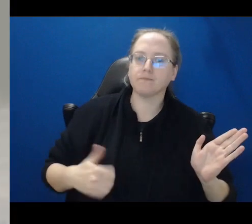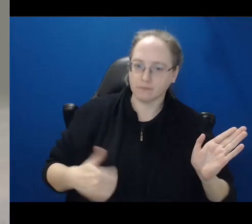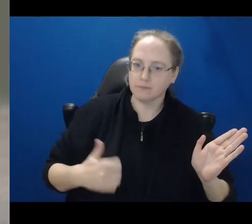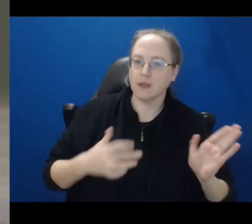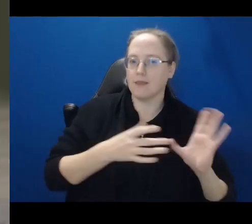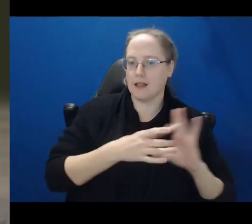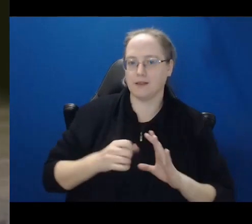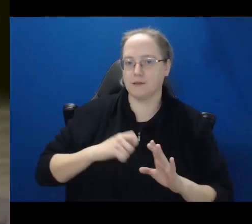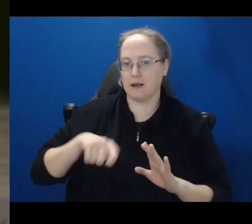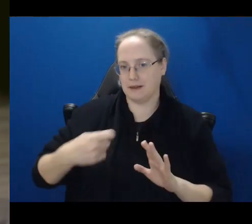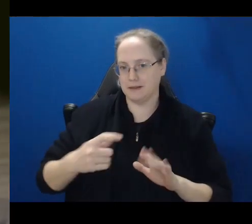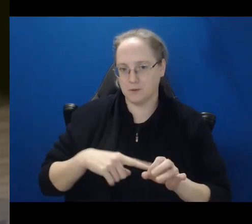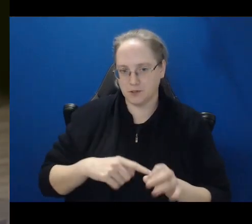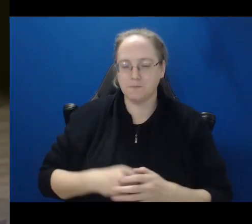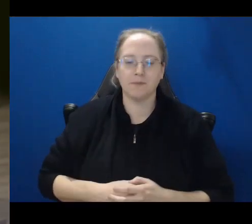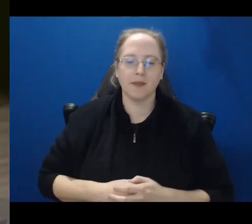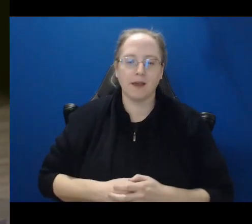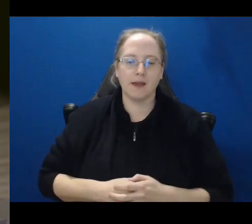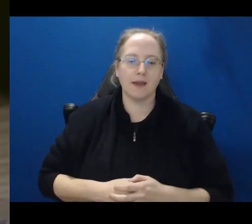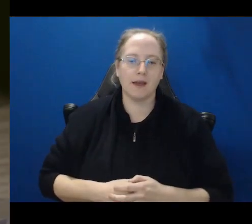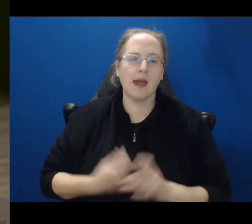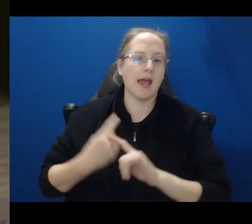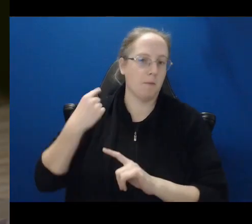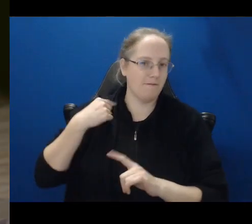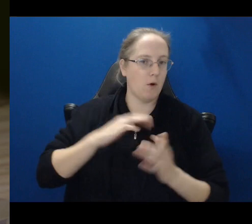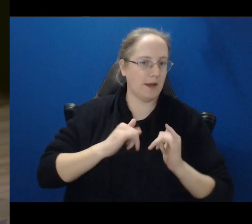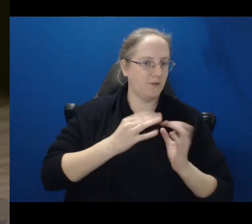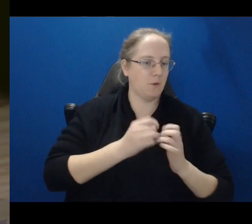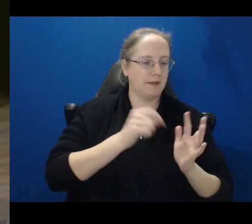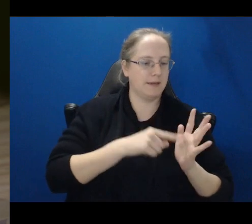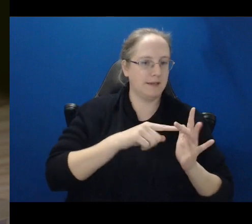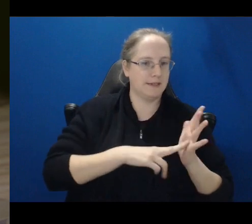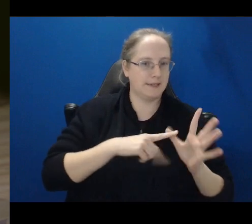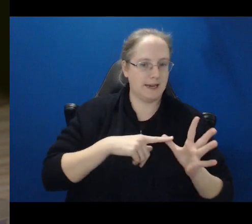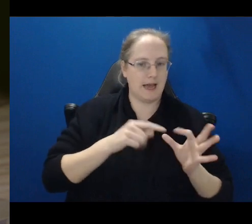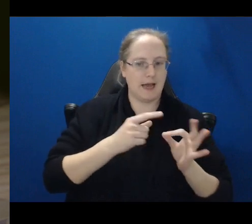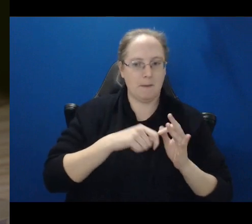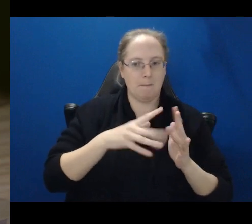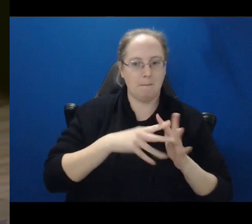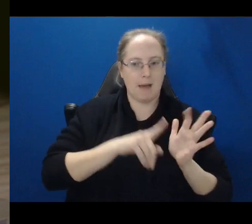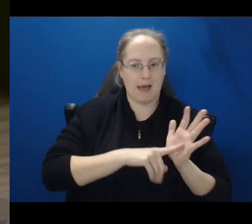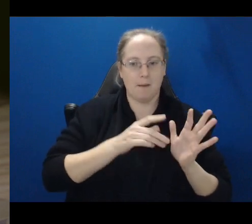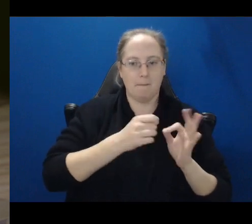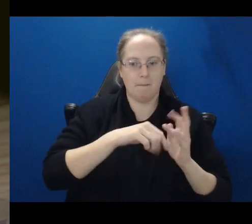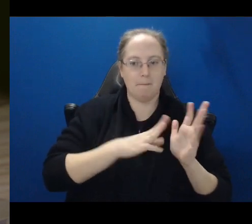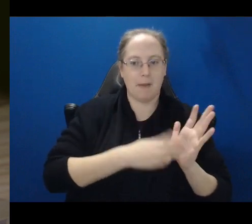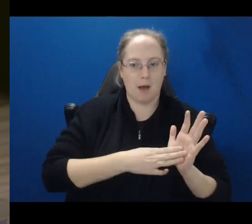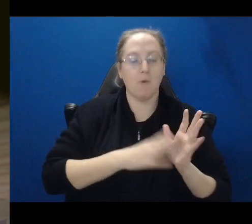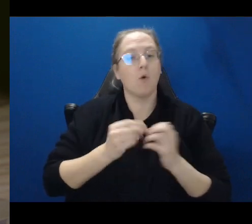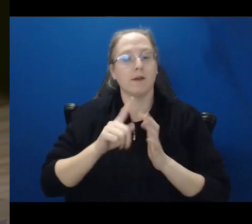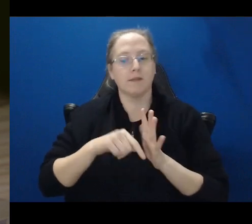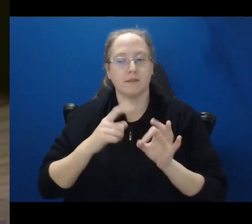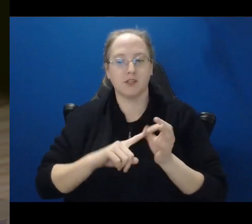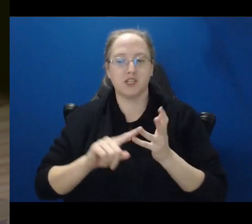In a prior interview with Tina Baum, who with Jacqueline Babington were really instrumental in working with